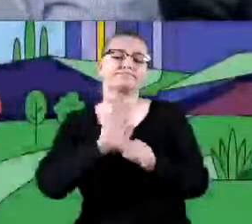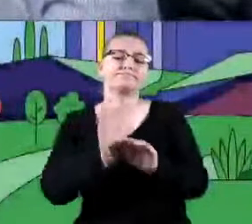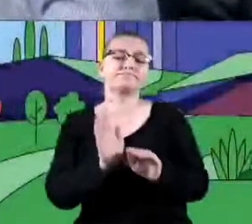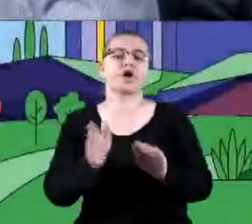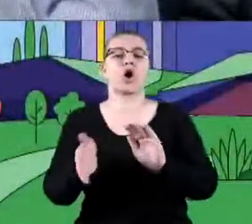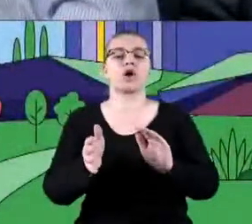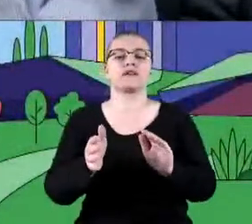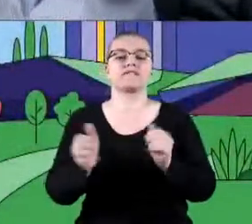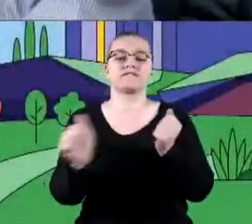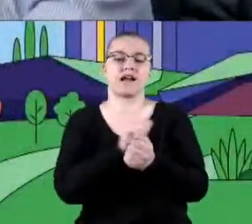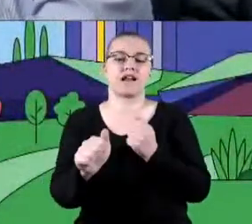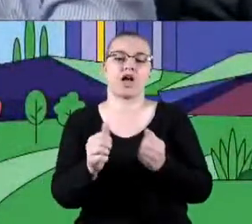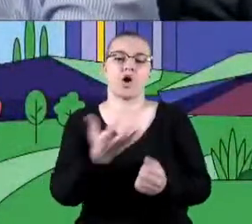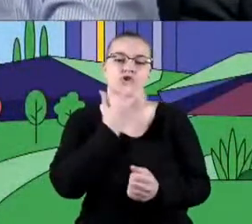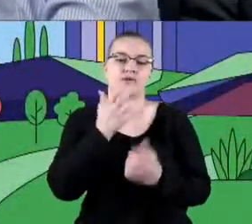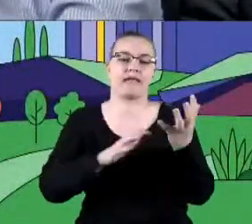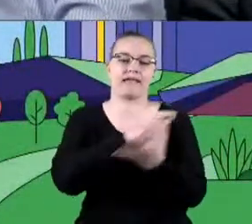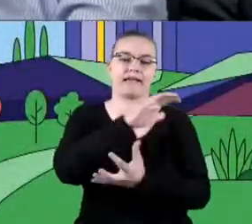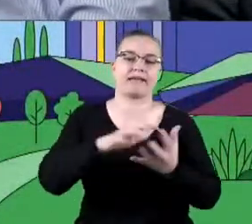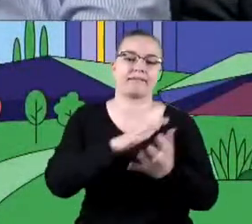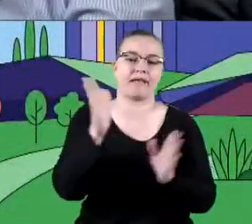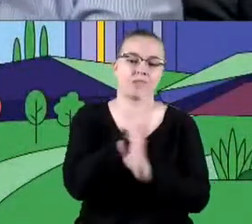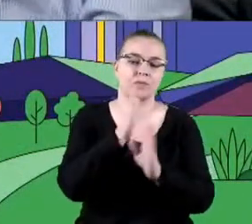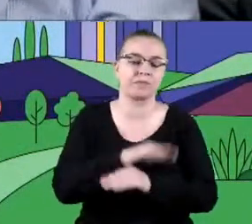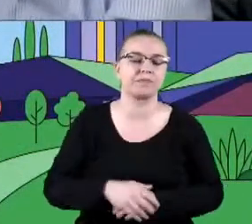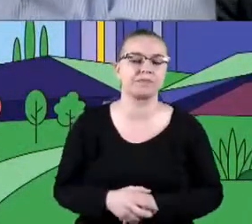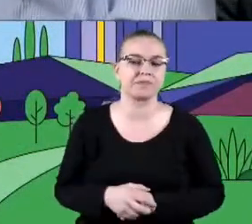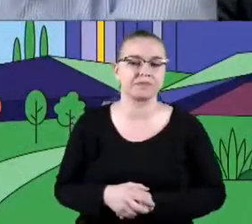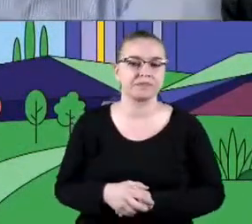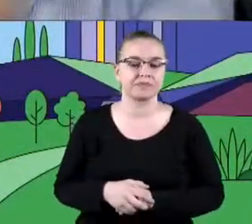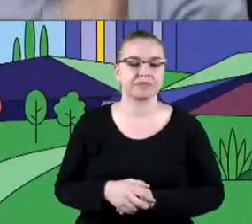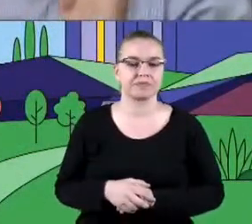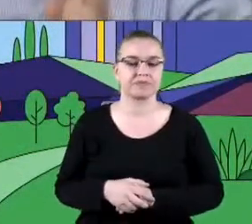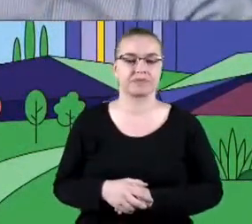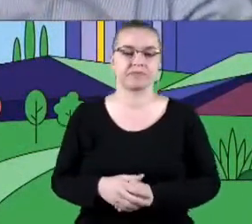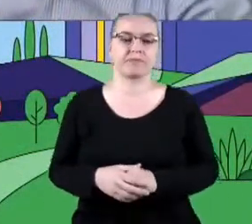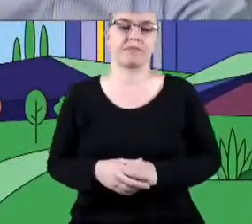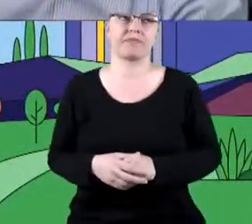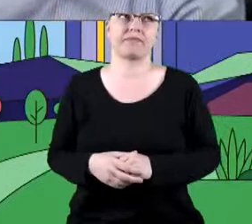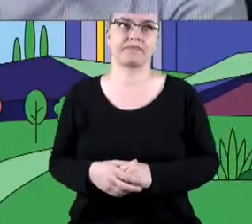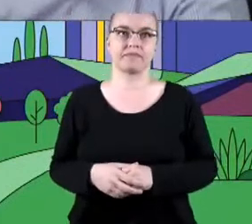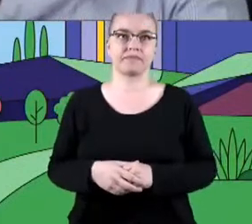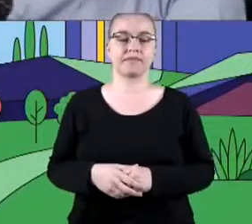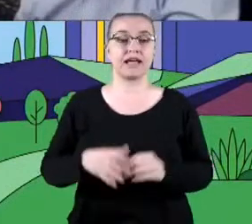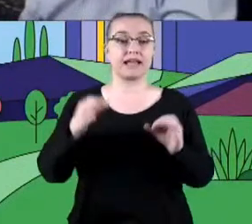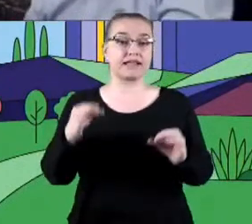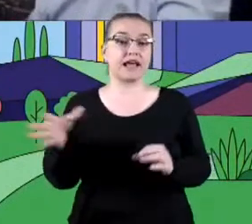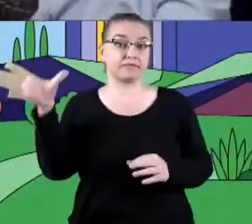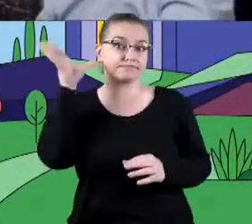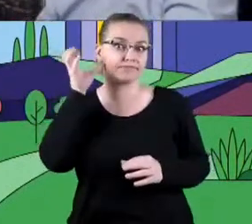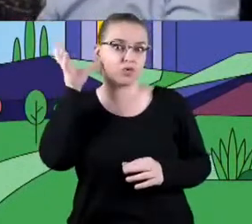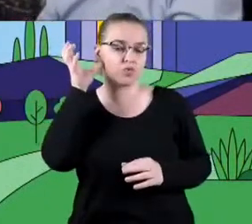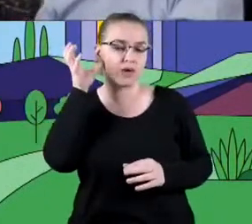city and can fight combat change. Thank you. We are going to listen. Yes.